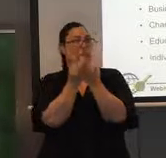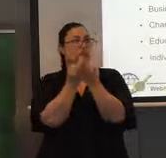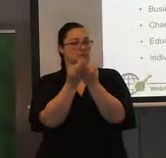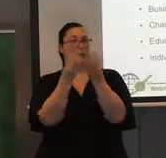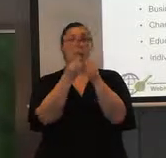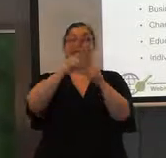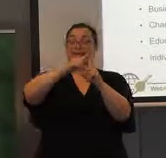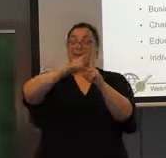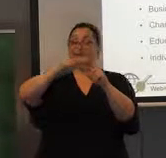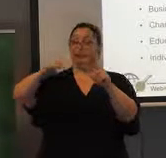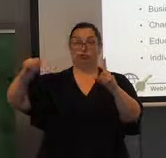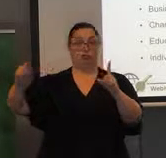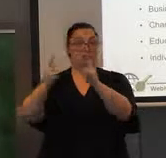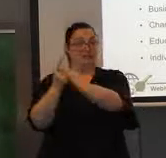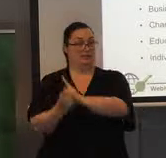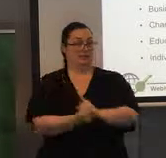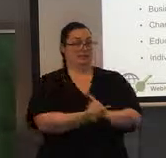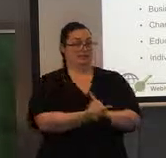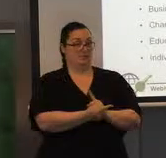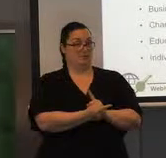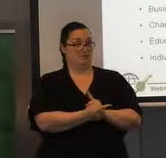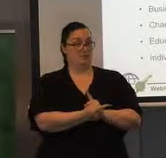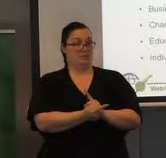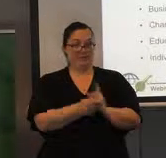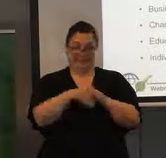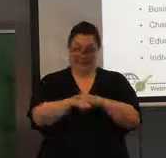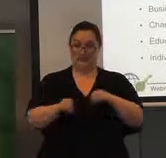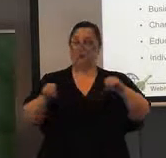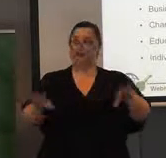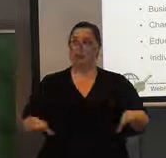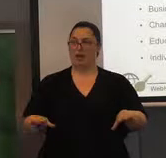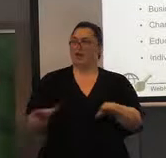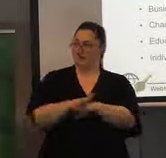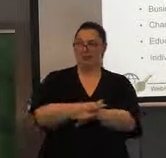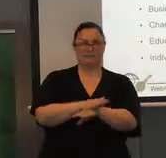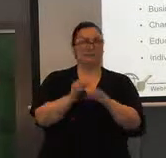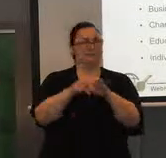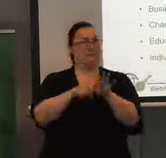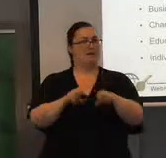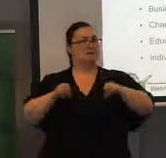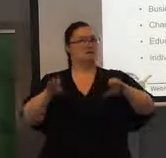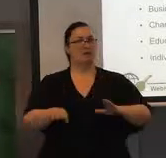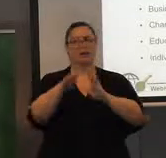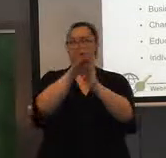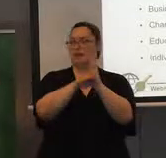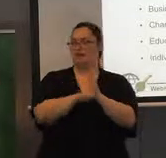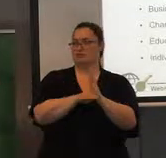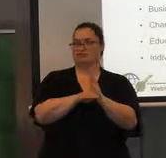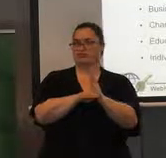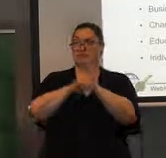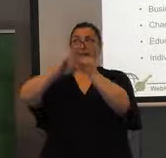that has digital material that has a base in Australia is covered by Australia's regulations. These